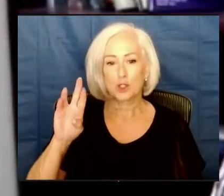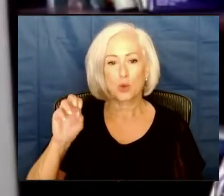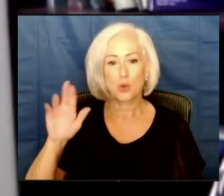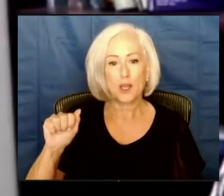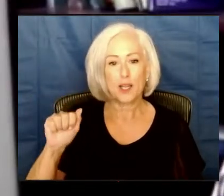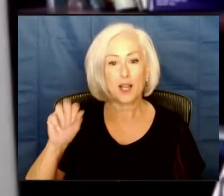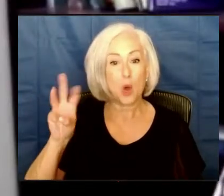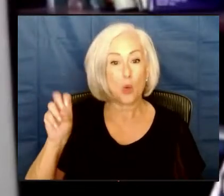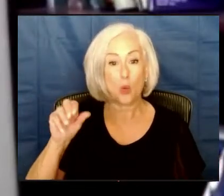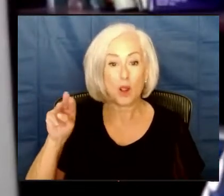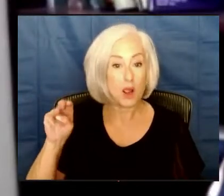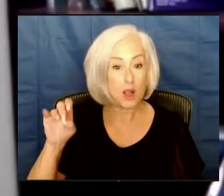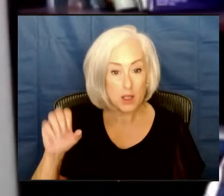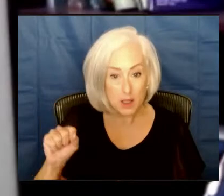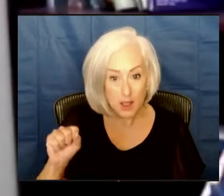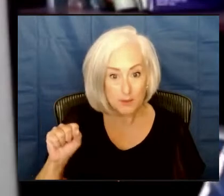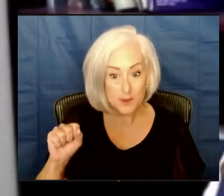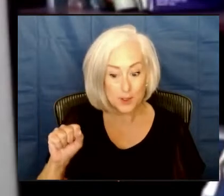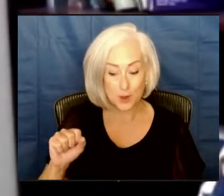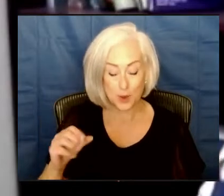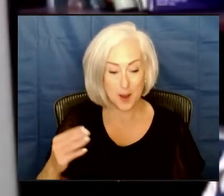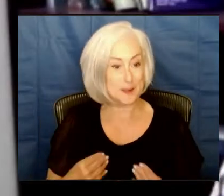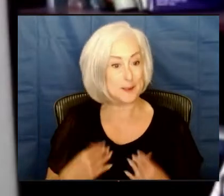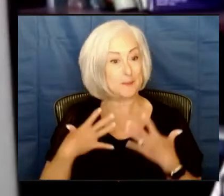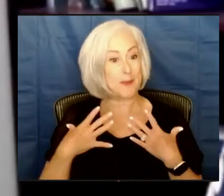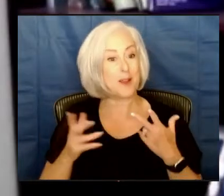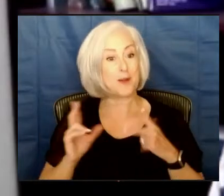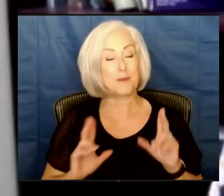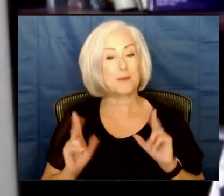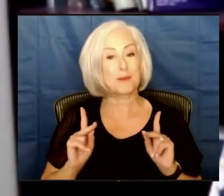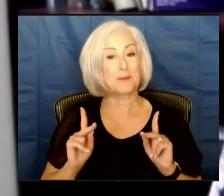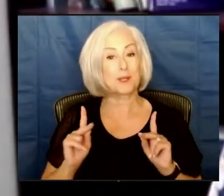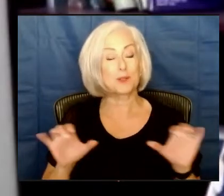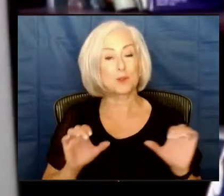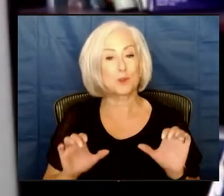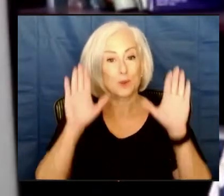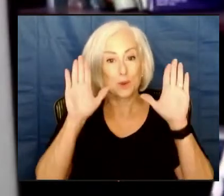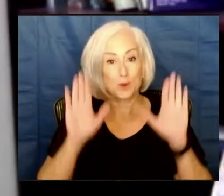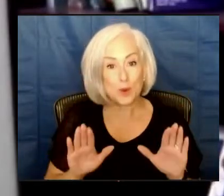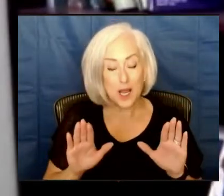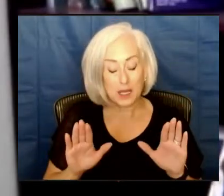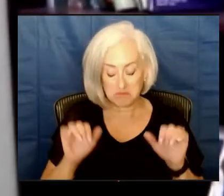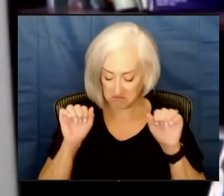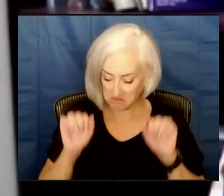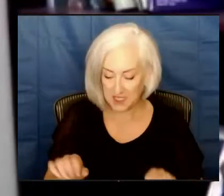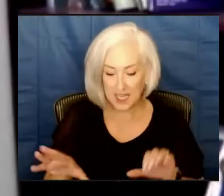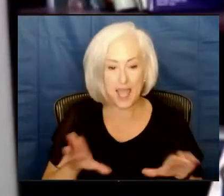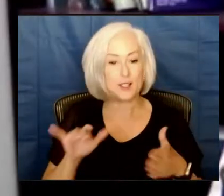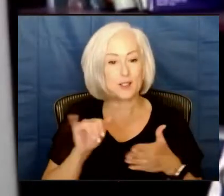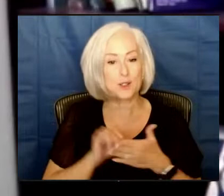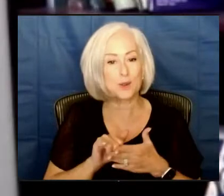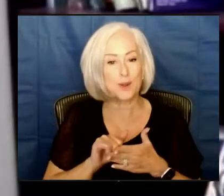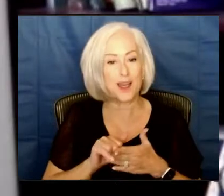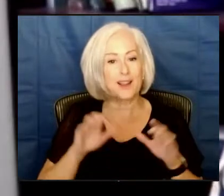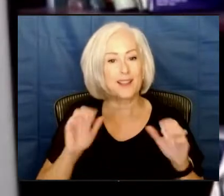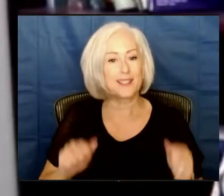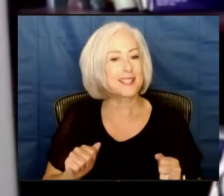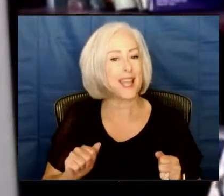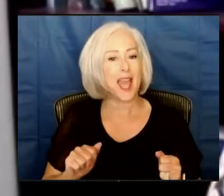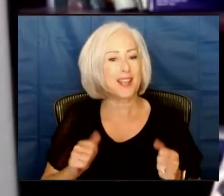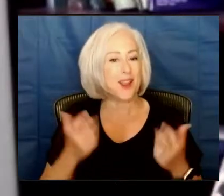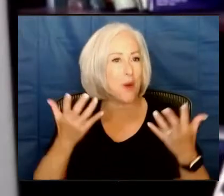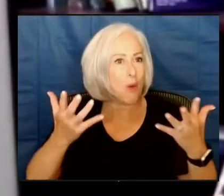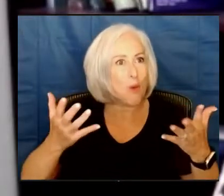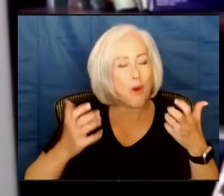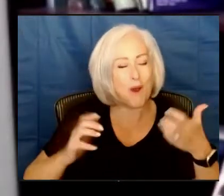inspiring Black women to be great and do great and know that they can do those things and they can aspire to impact